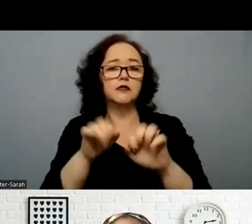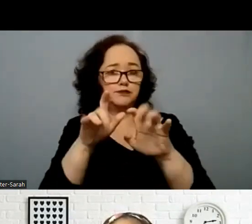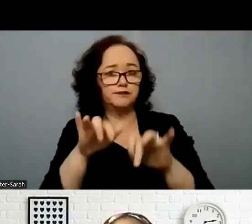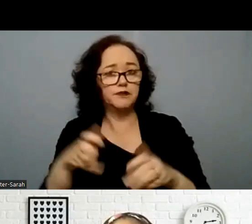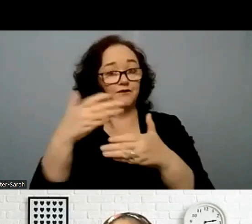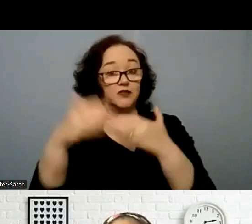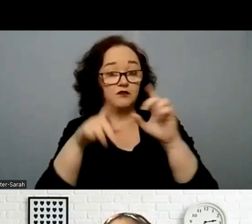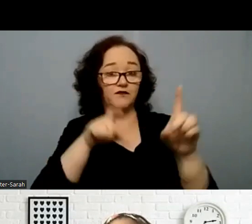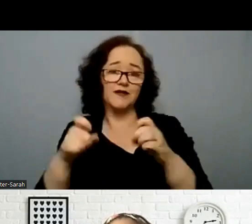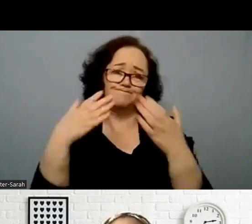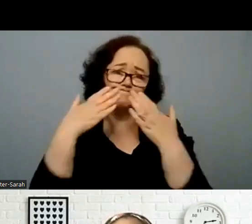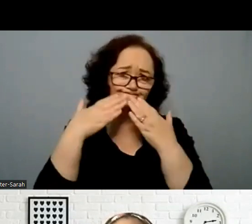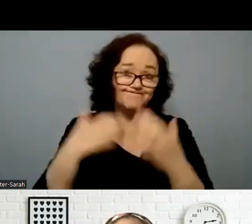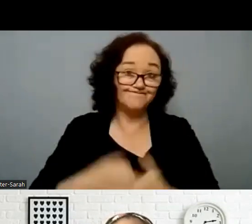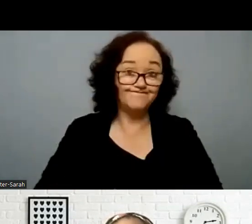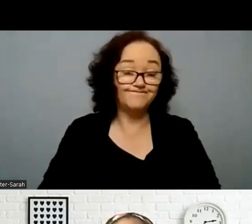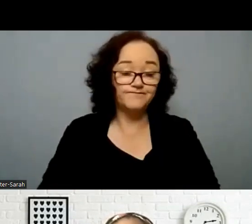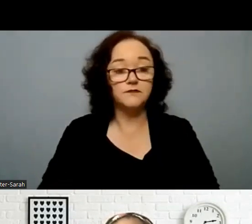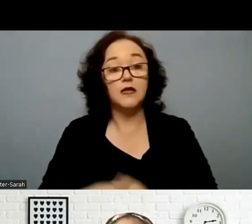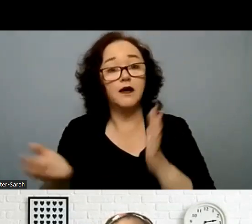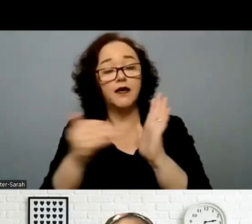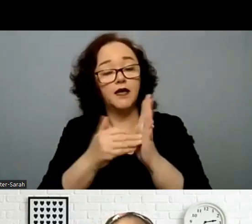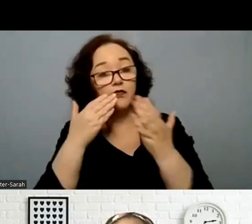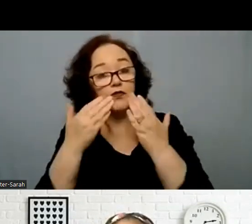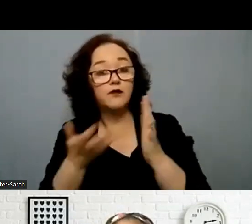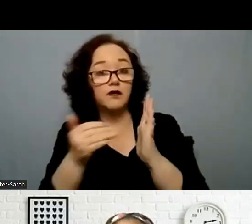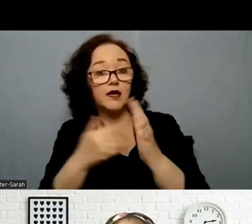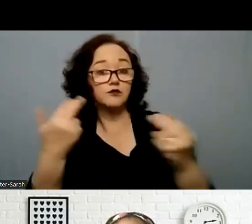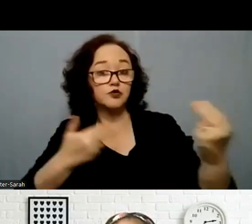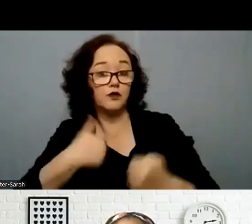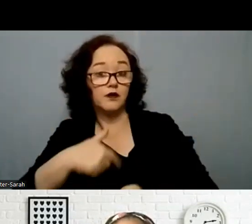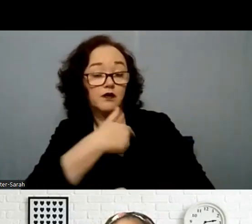would truly appreciate it. Again, we thank you all for joining us. Have a great rest of your day.